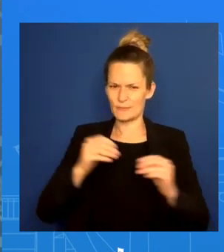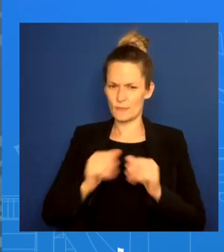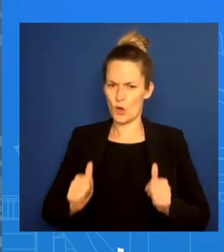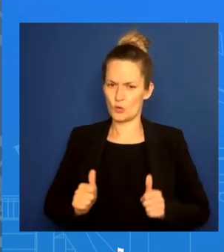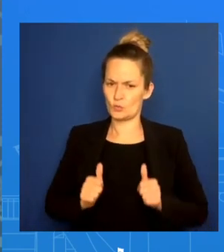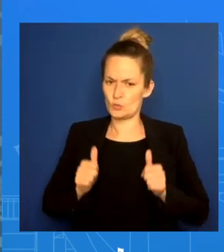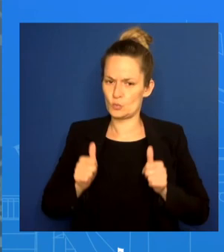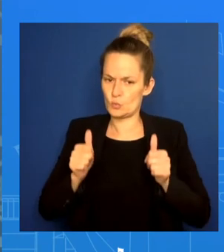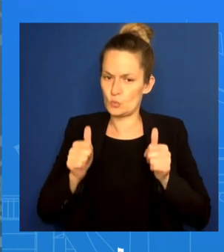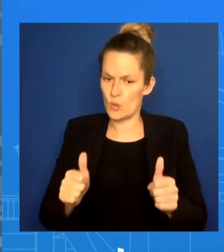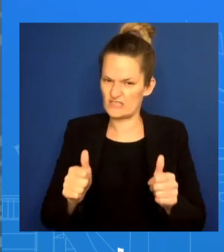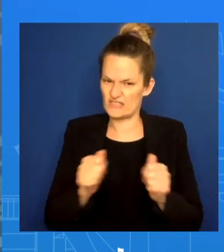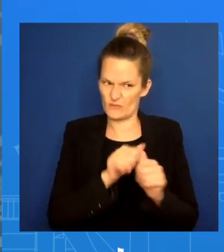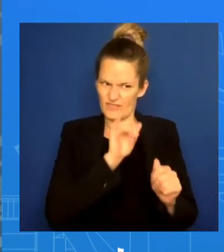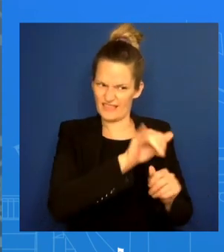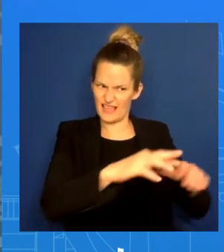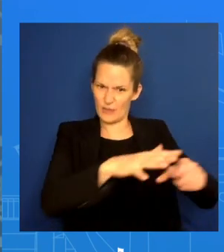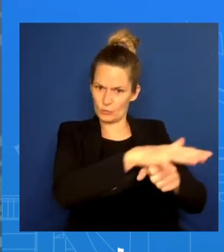relationship.